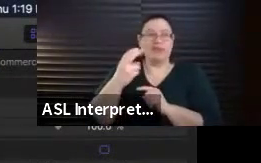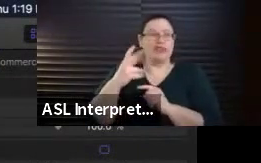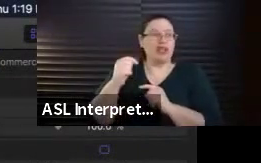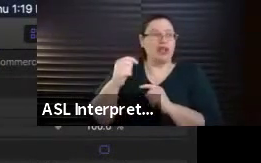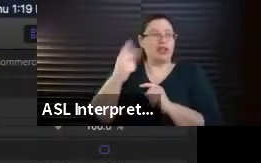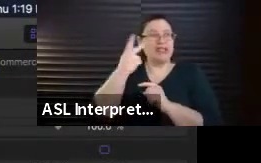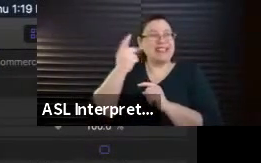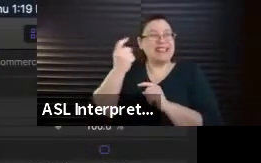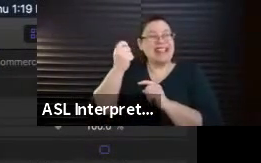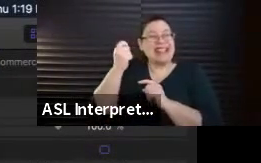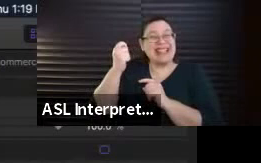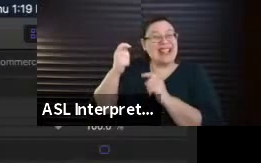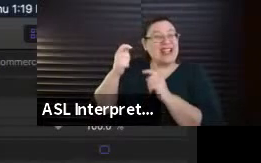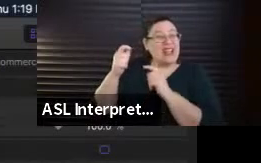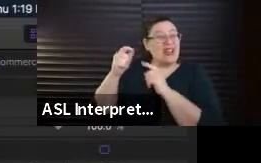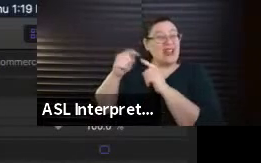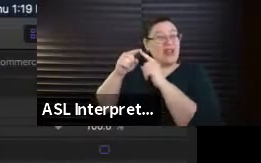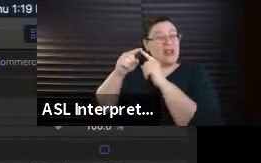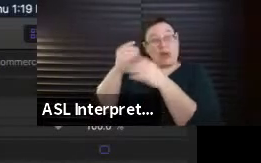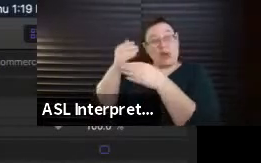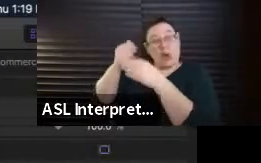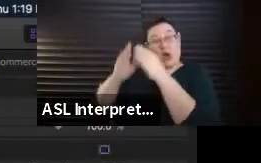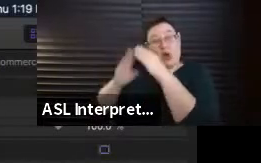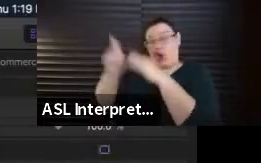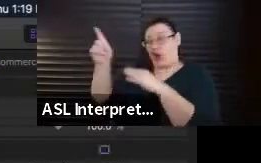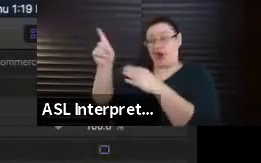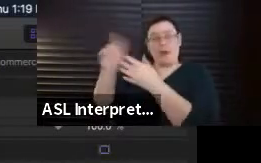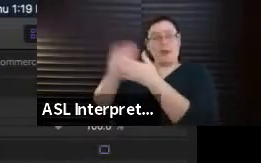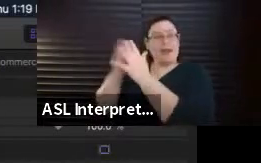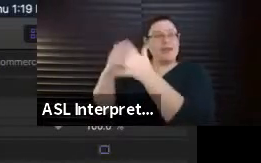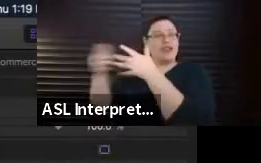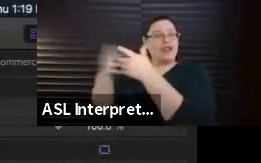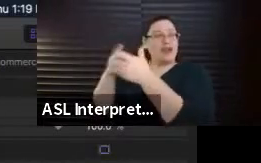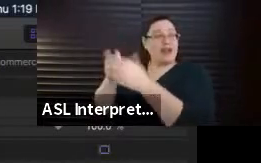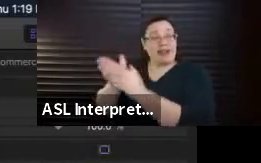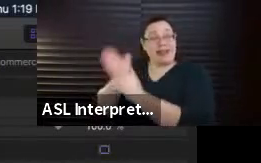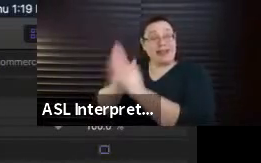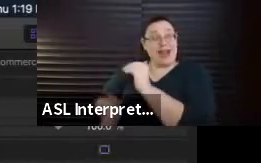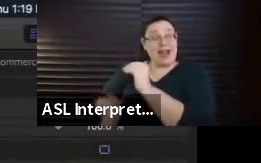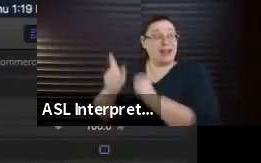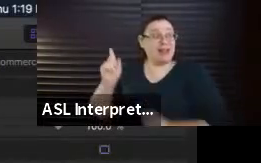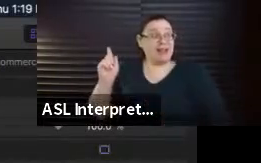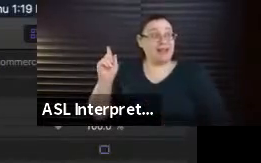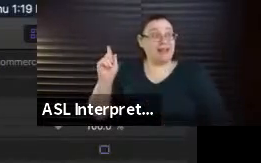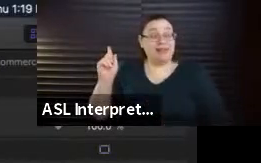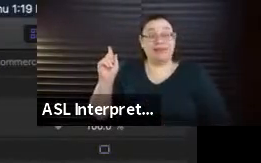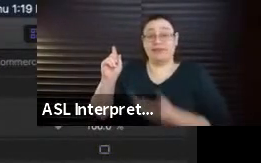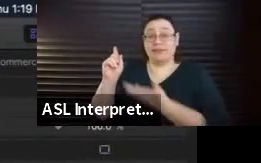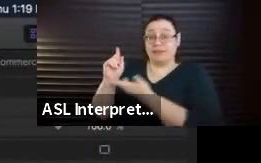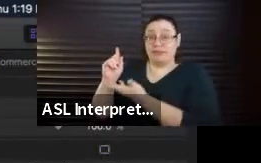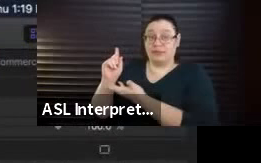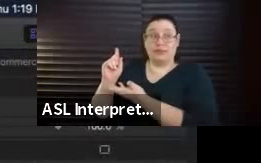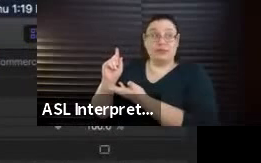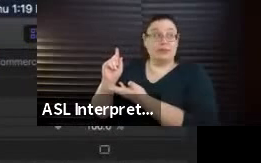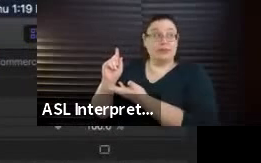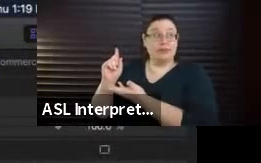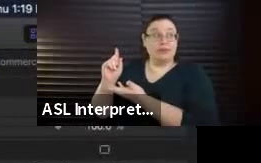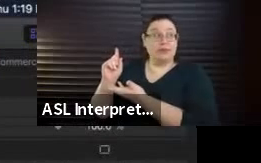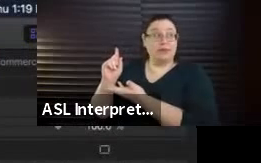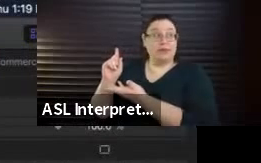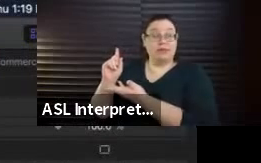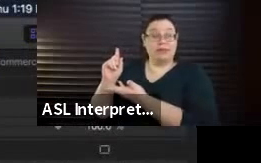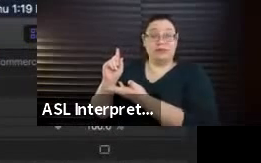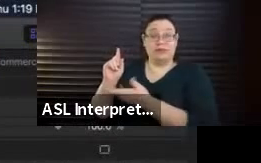wall is now grayed out. So I'm gonna hit done. I'm gonna go back to the full view, and if I play my clip back by hitting the space